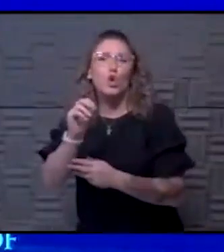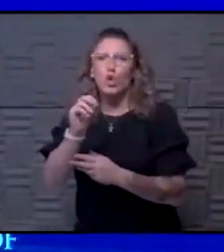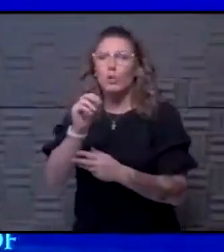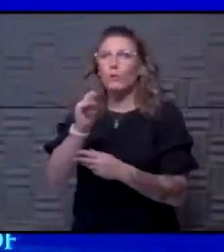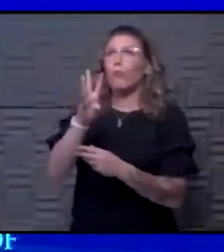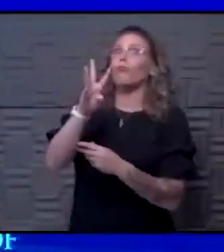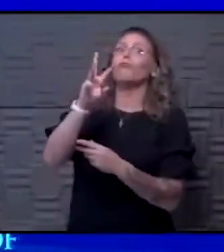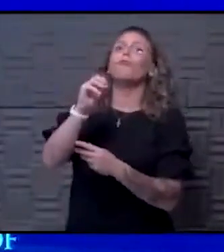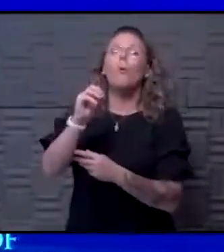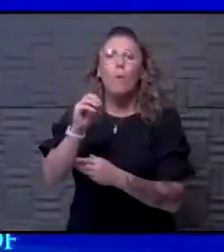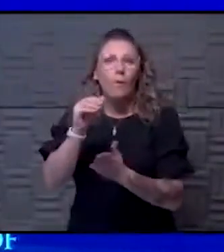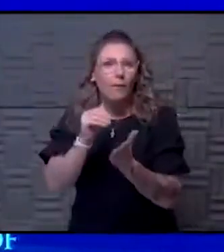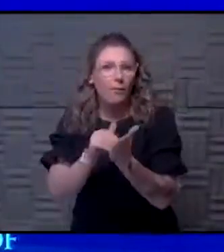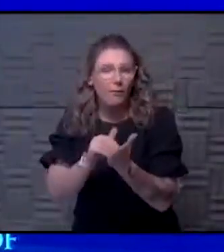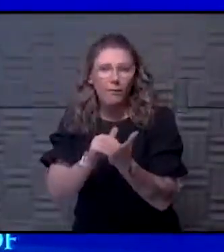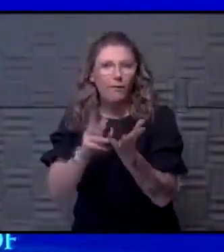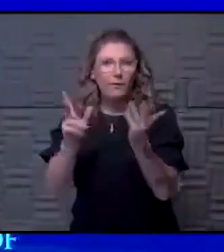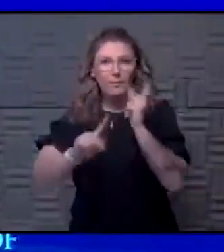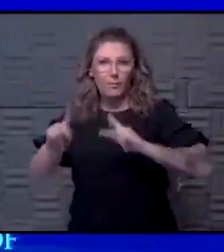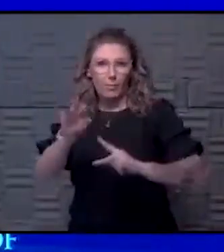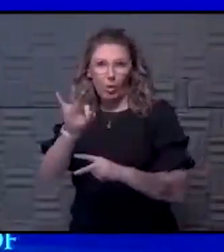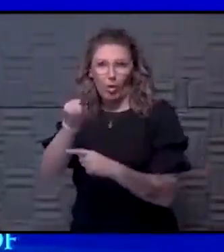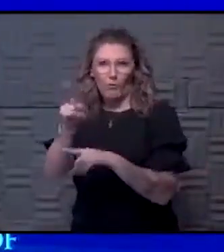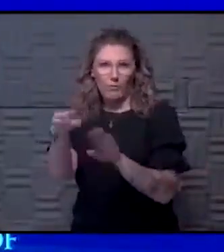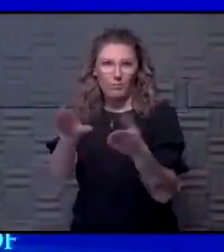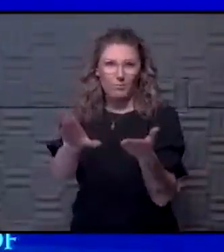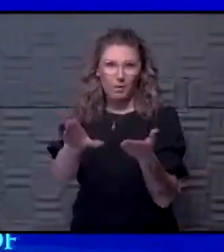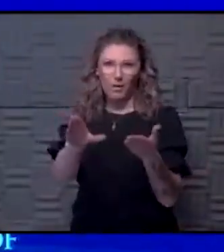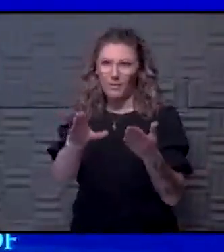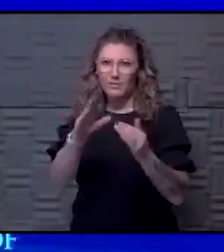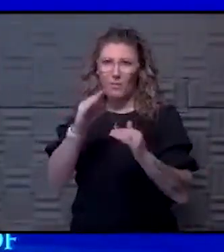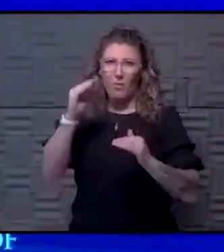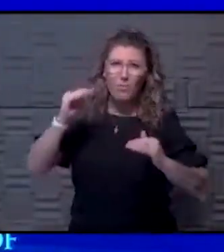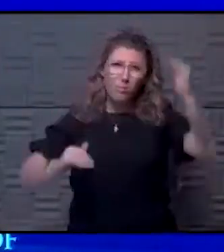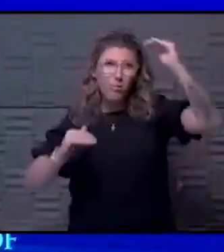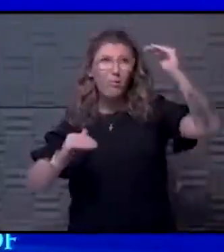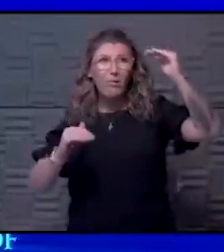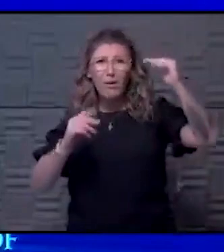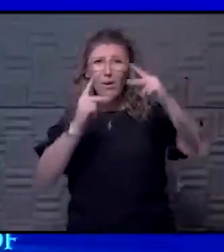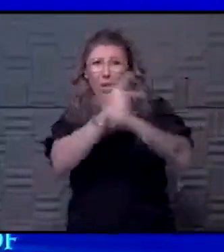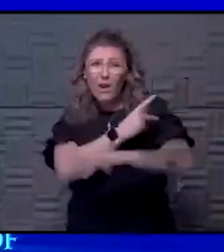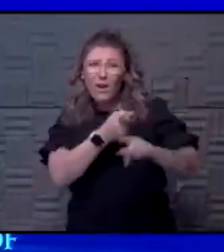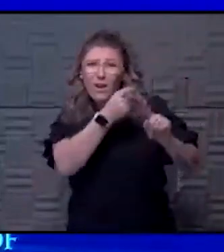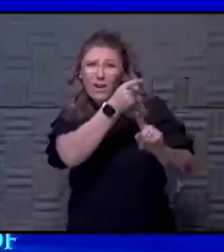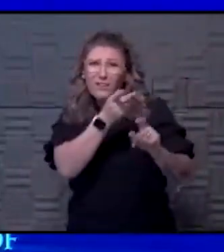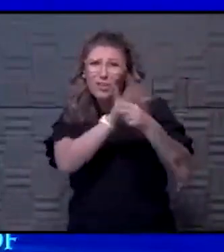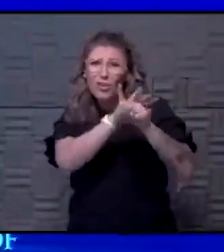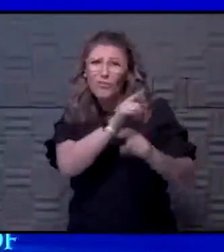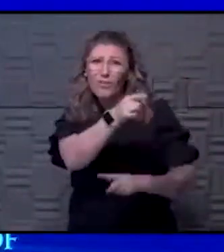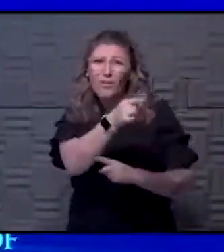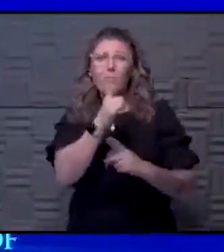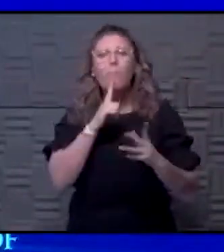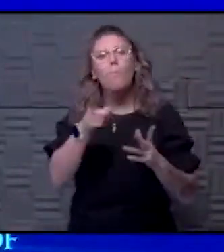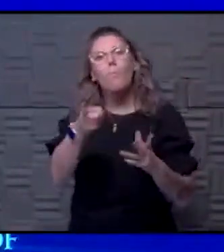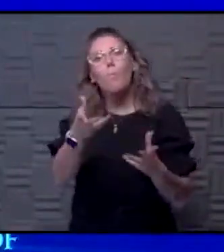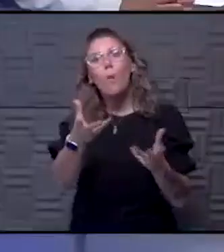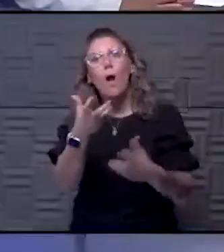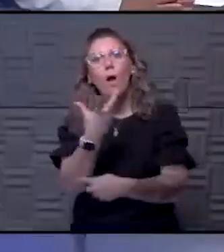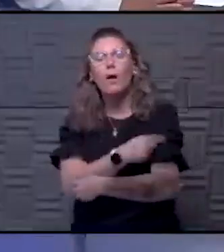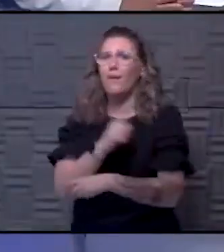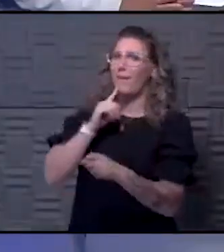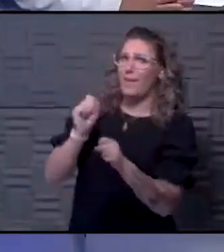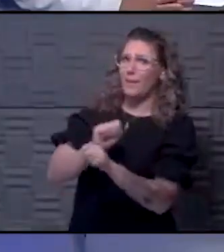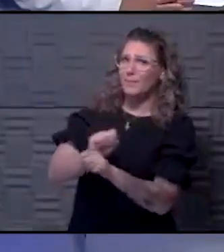bad year dying from influenza. Yeah. So there is no question how much worse COVID-19 is. You should want this vaccination, I